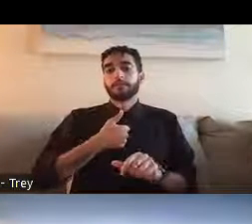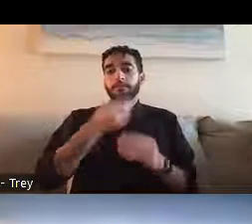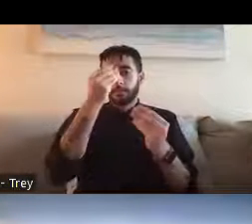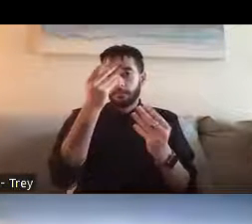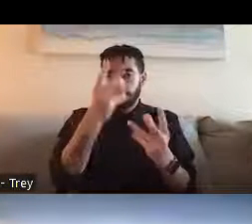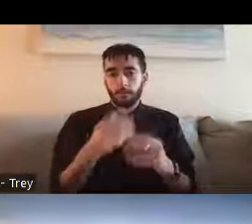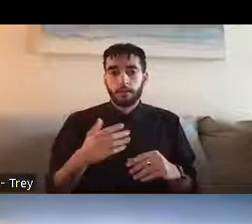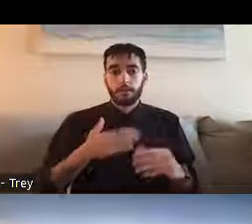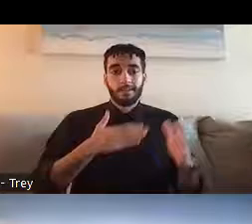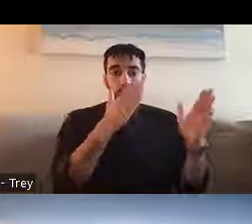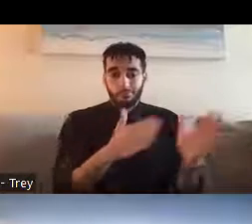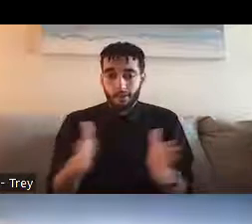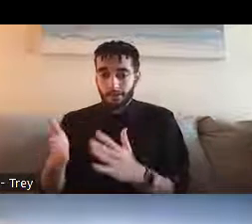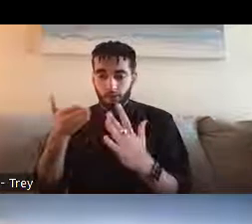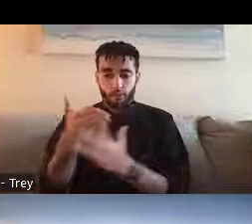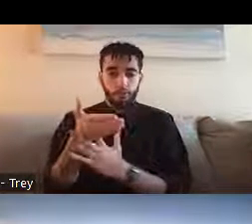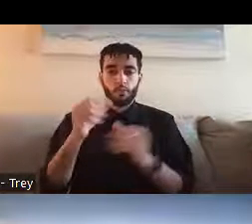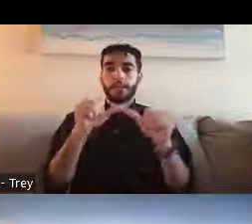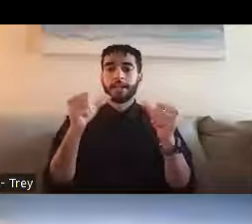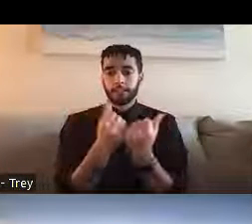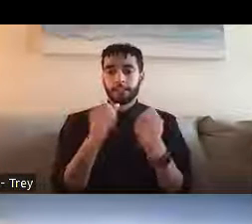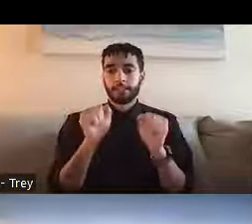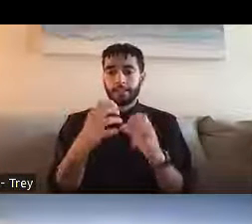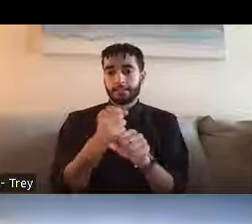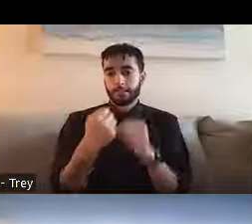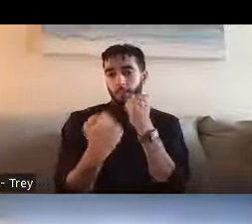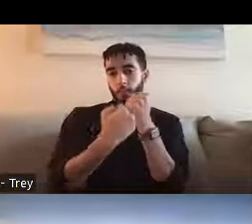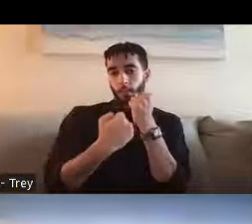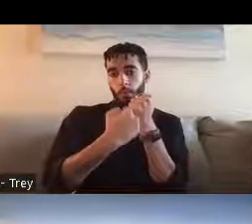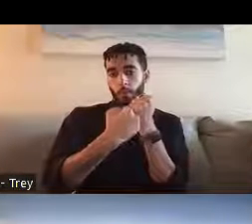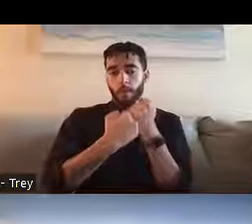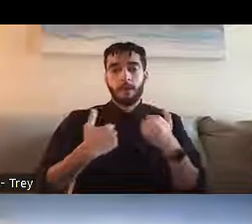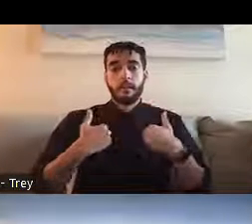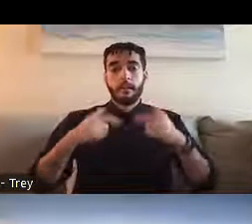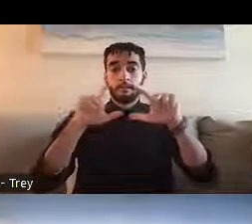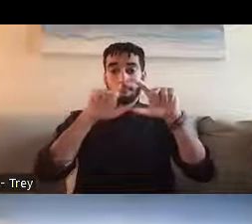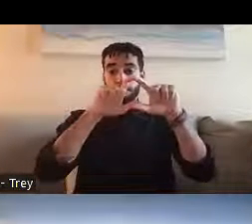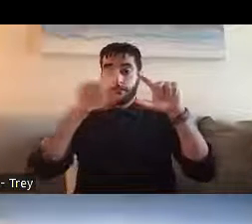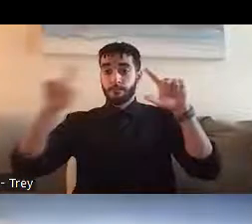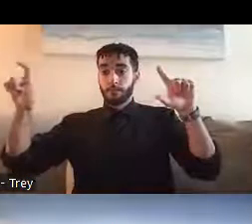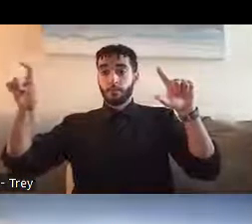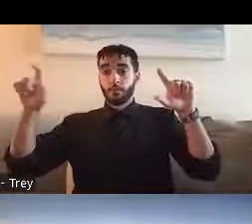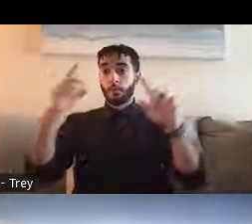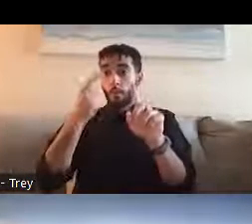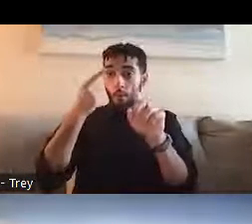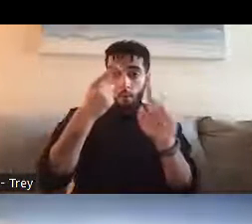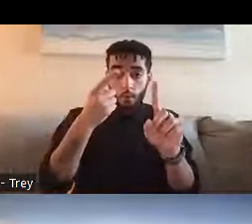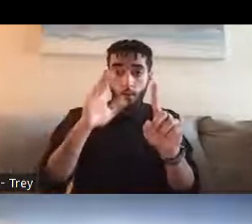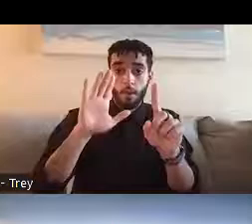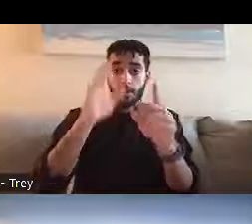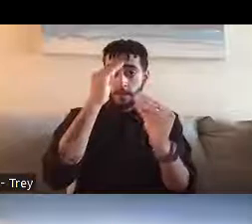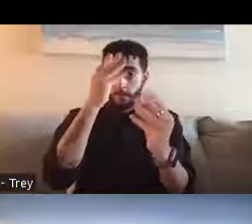getting support through the agency. There's a client dashboard that produces tailored information for their specific